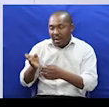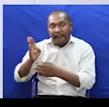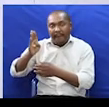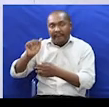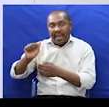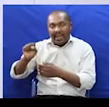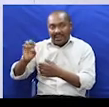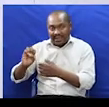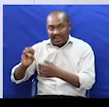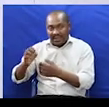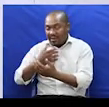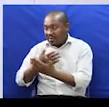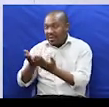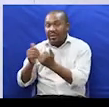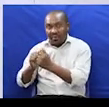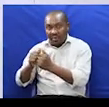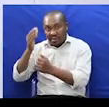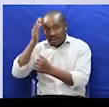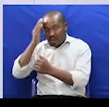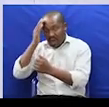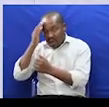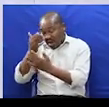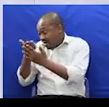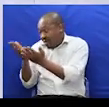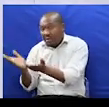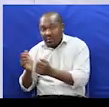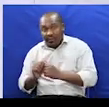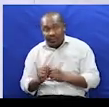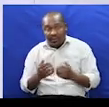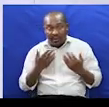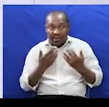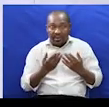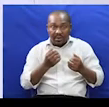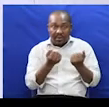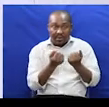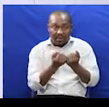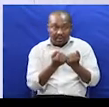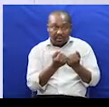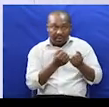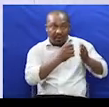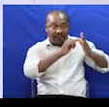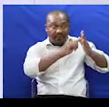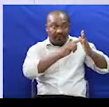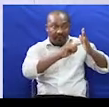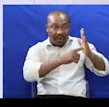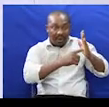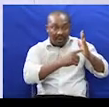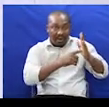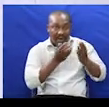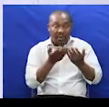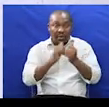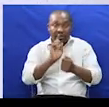of the base? The concentration unknown. So let's derive this formula, which is going to be the basic